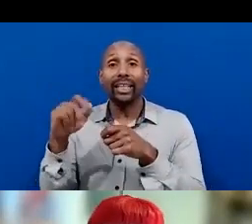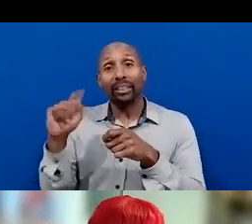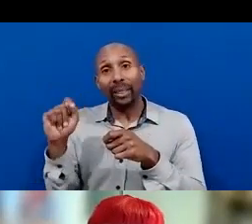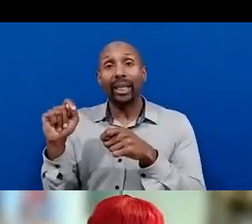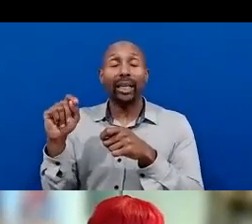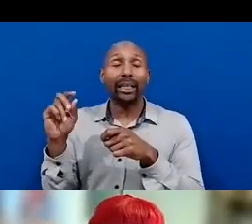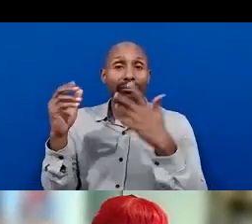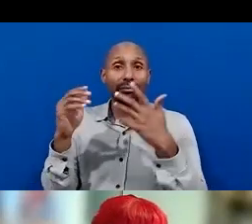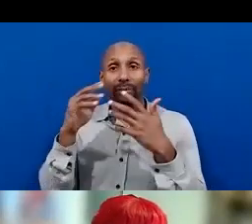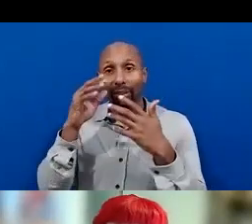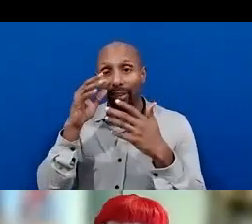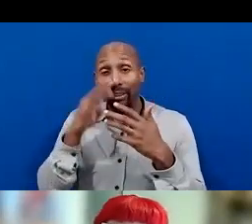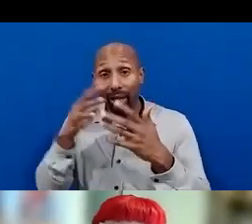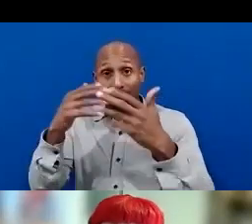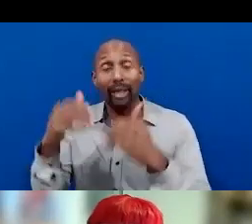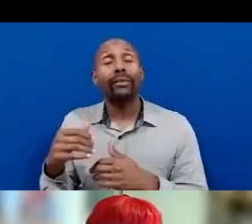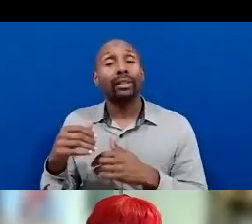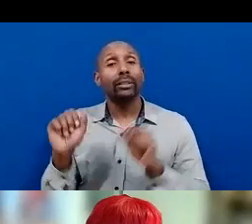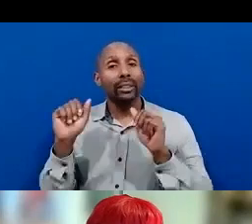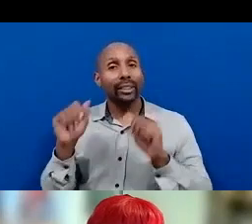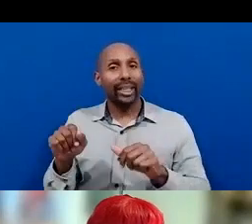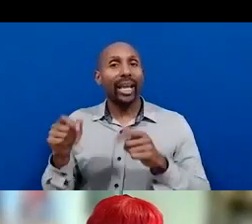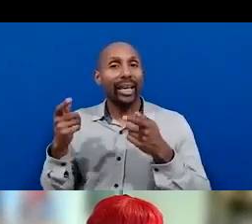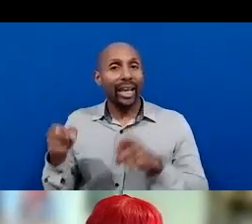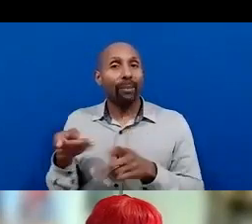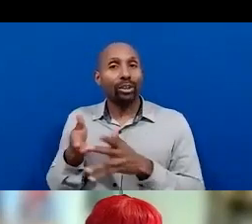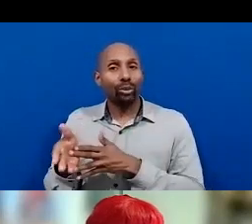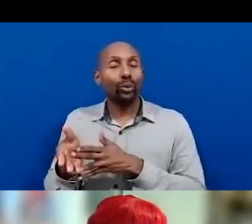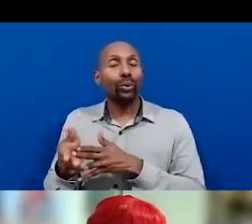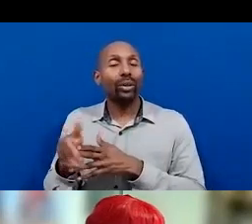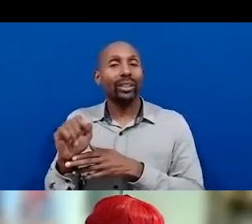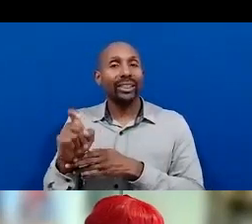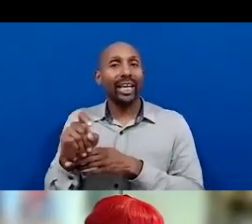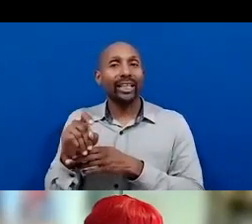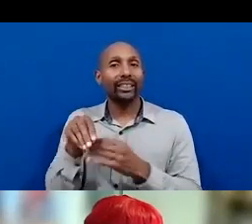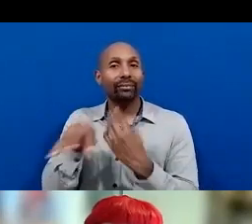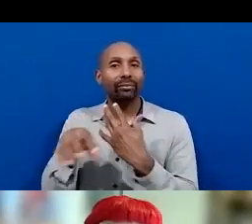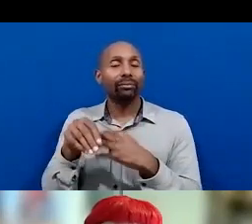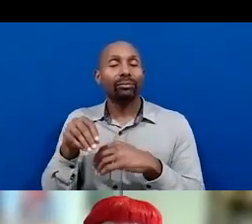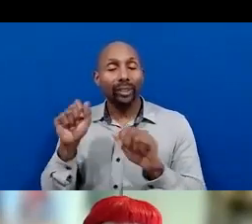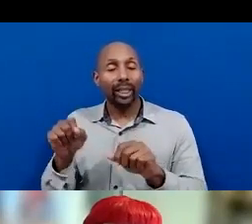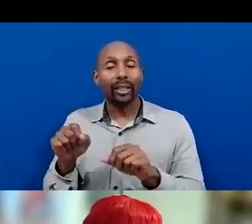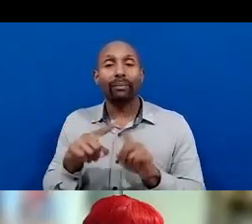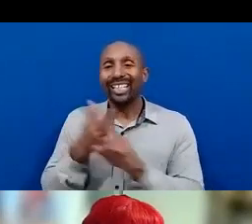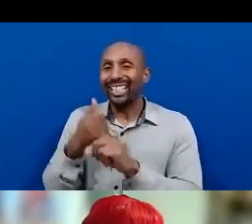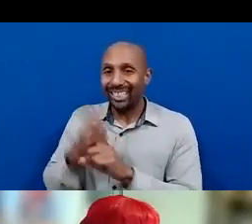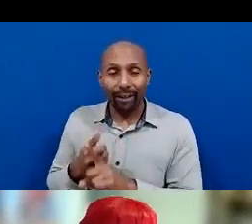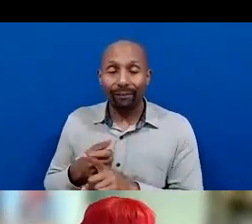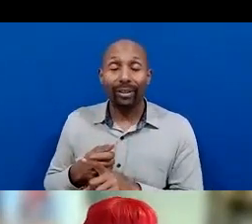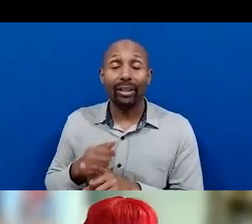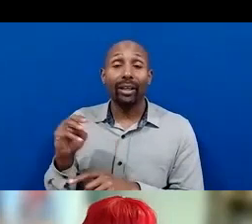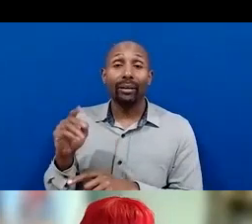someone can get it through sex, but it is not considered a sexually transmitted disease, because you can get it other ways as